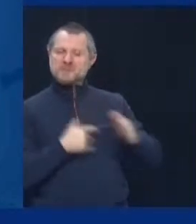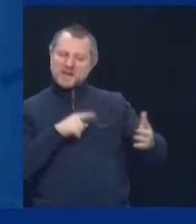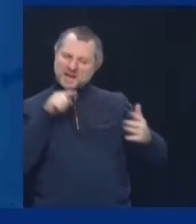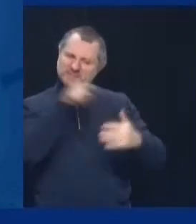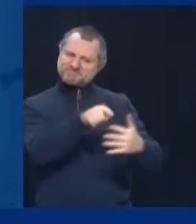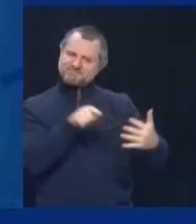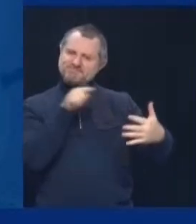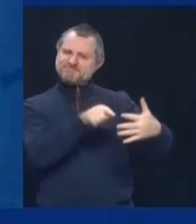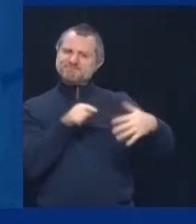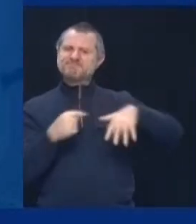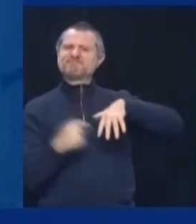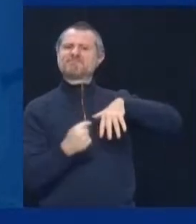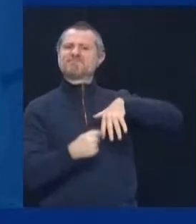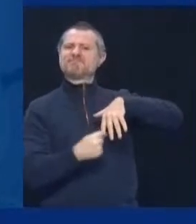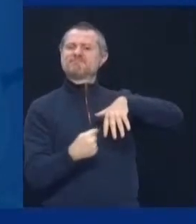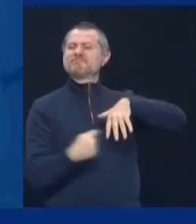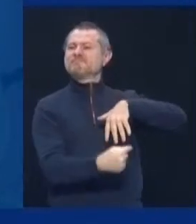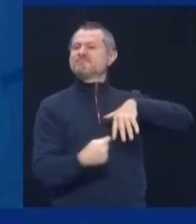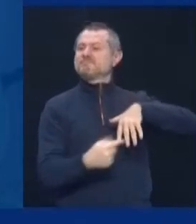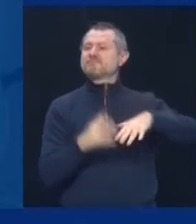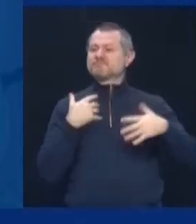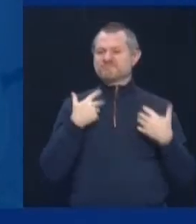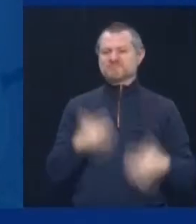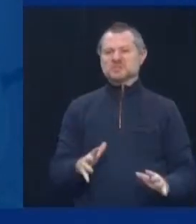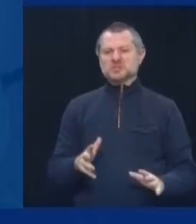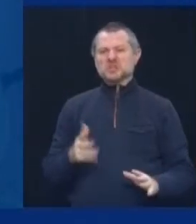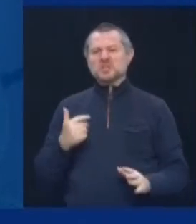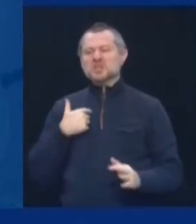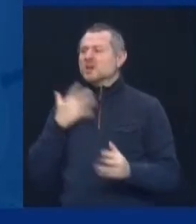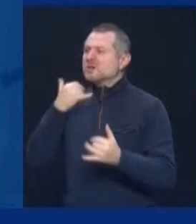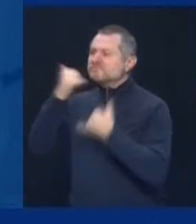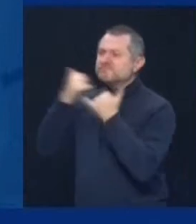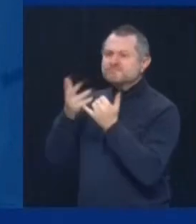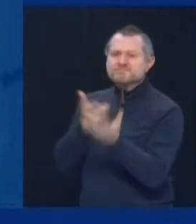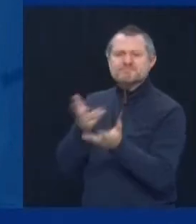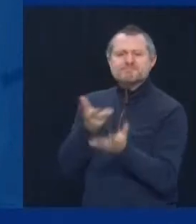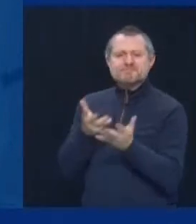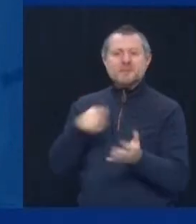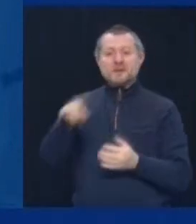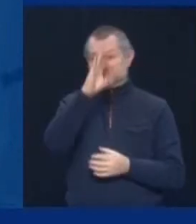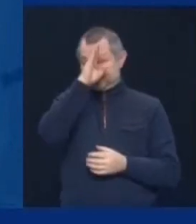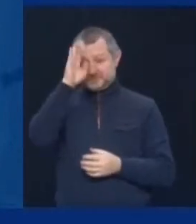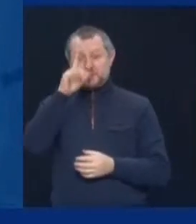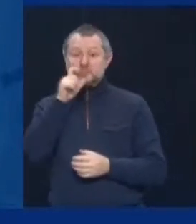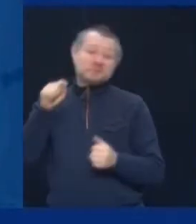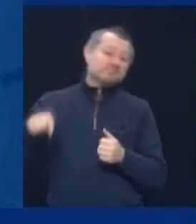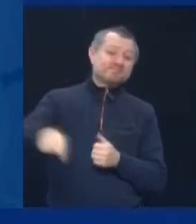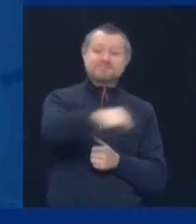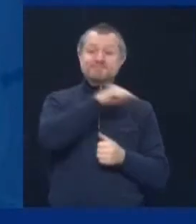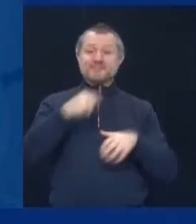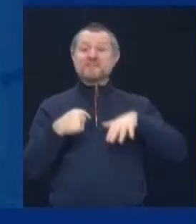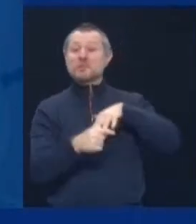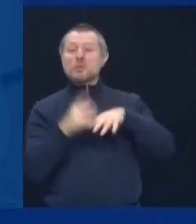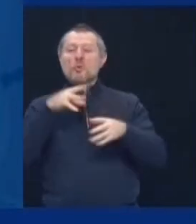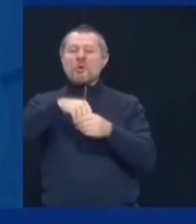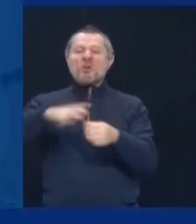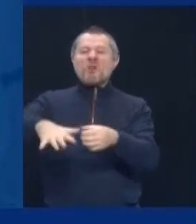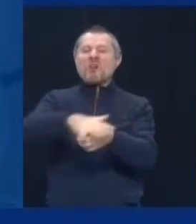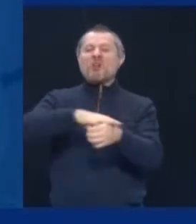Finger Lakes. I spoke to a number of hospitals in the Finger Lakes area, Monroe, et